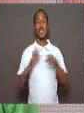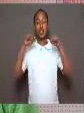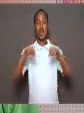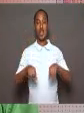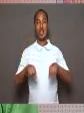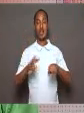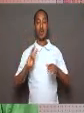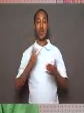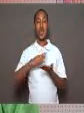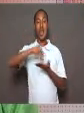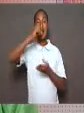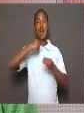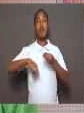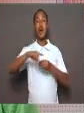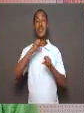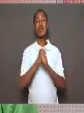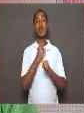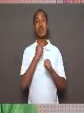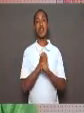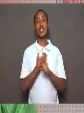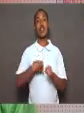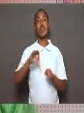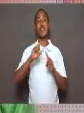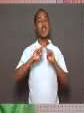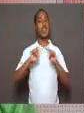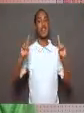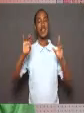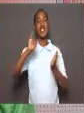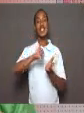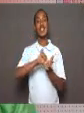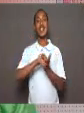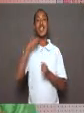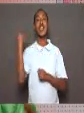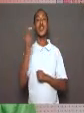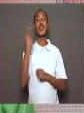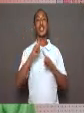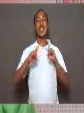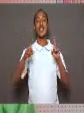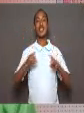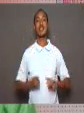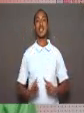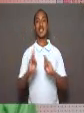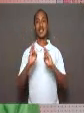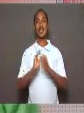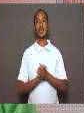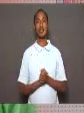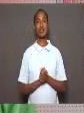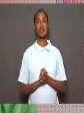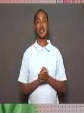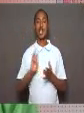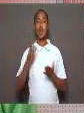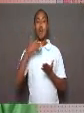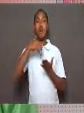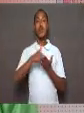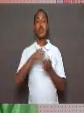Today, we learned about the preparation of different salts using different methods. We